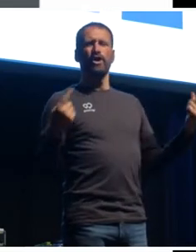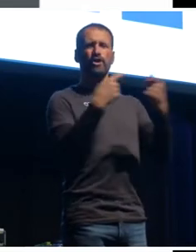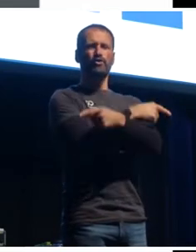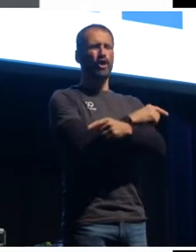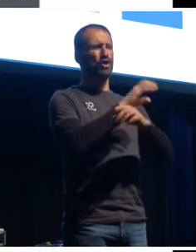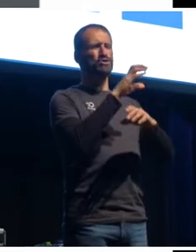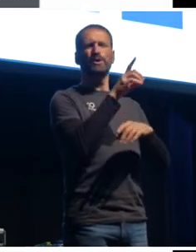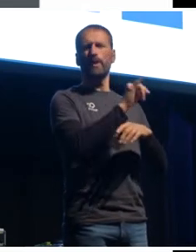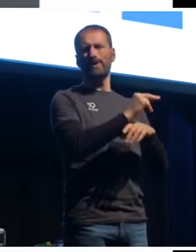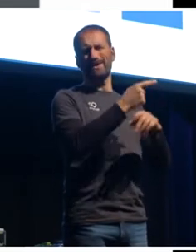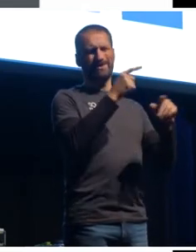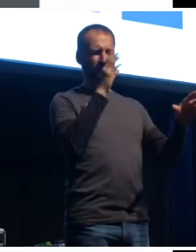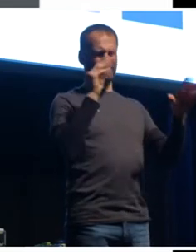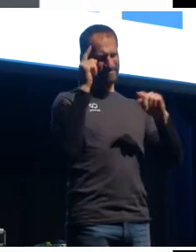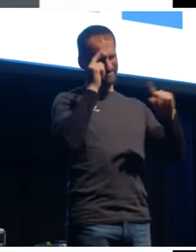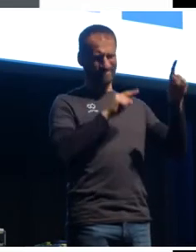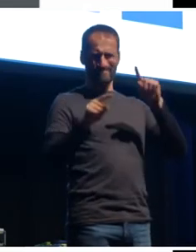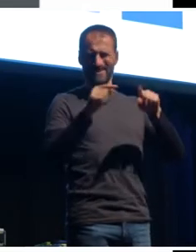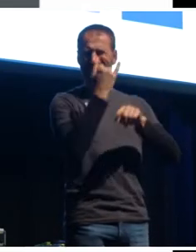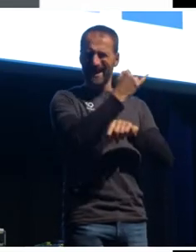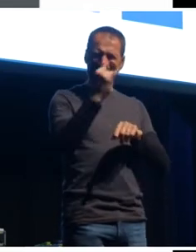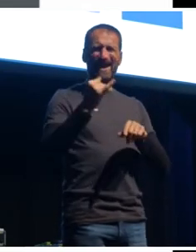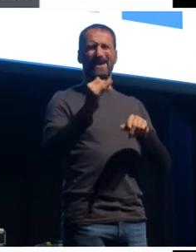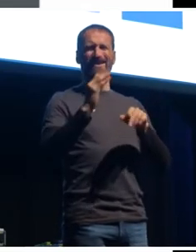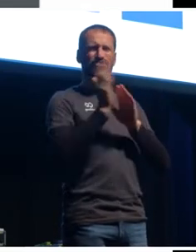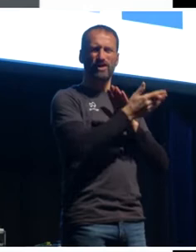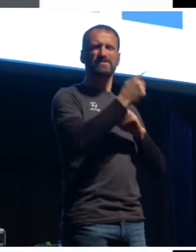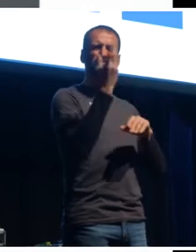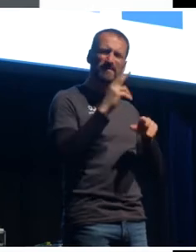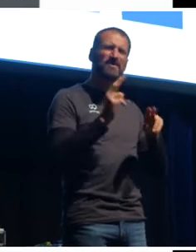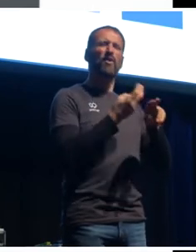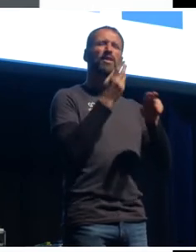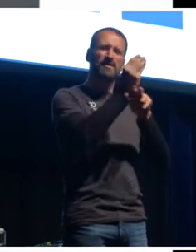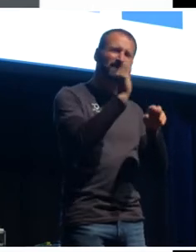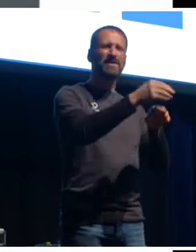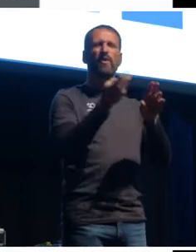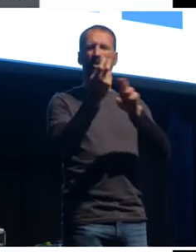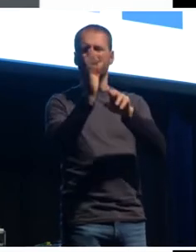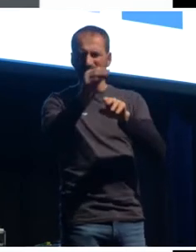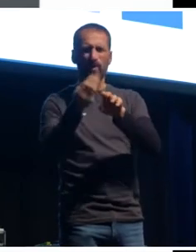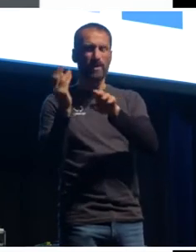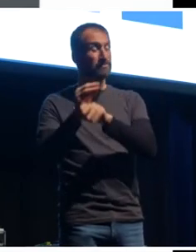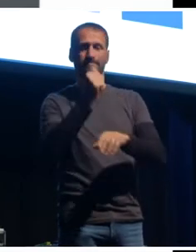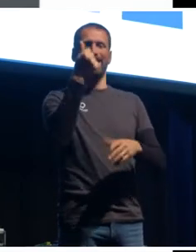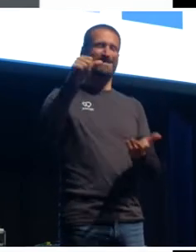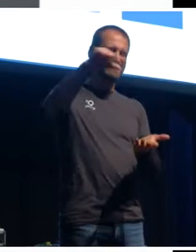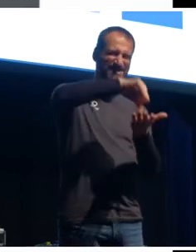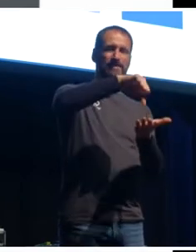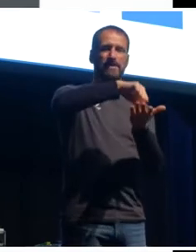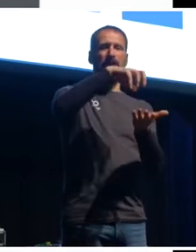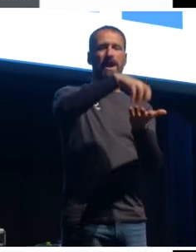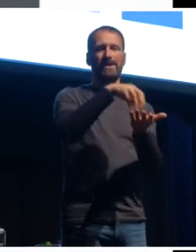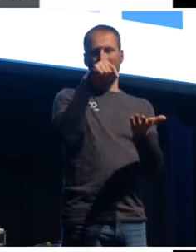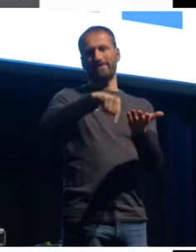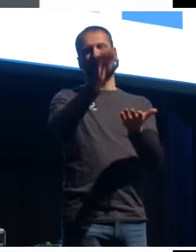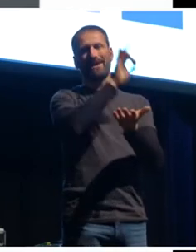concerns, those things that you're repeating in each one of your services, and you pull them into this one central entity in your architecture, and you